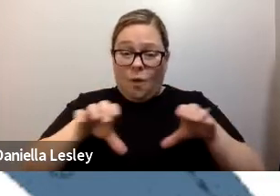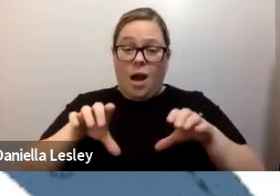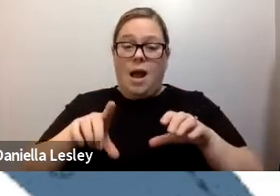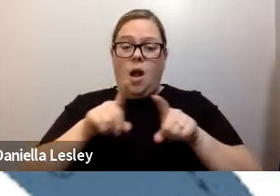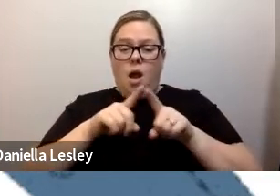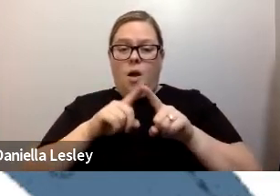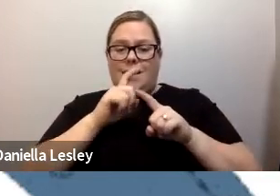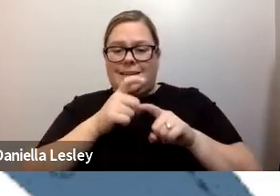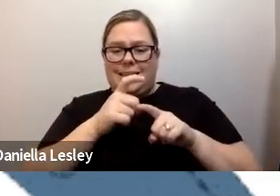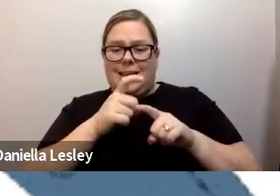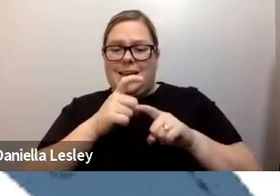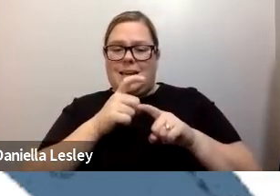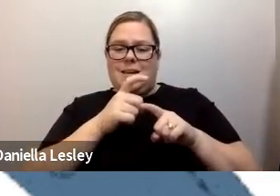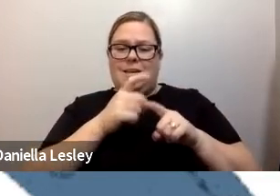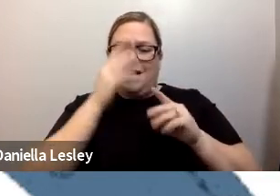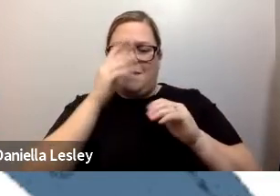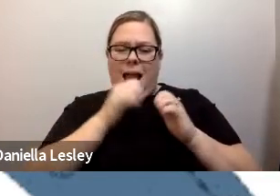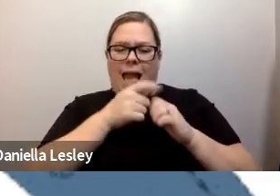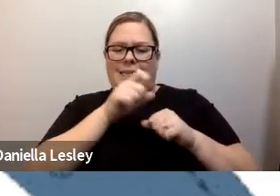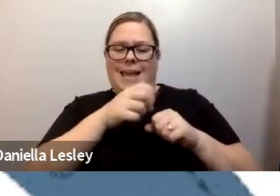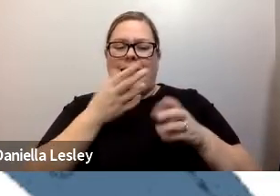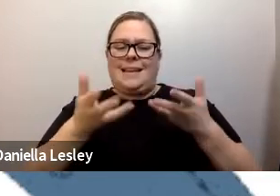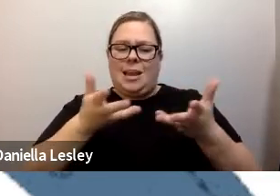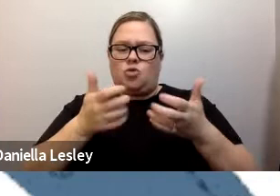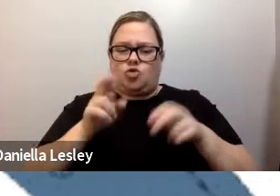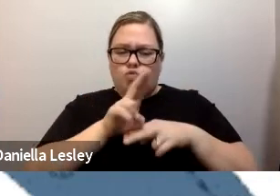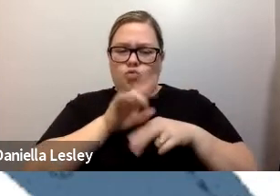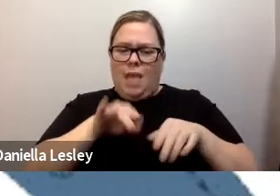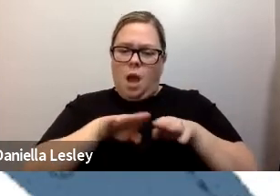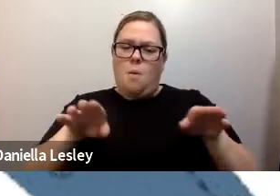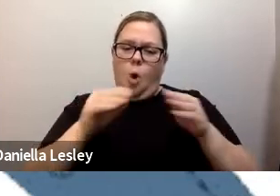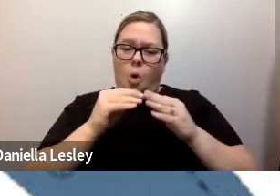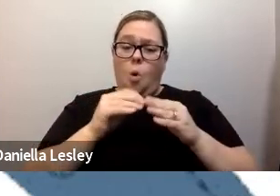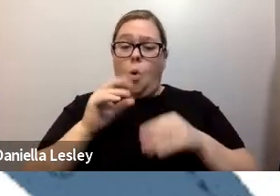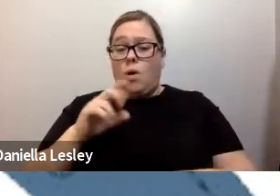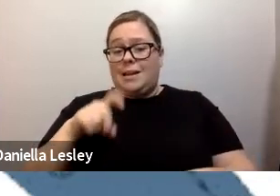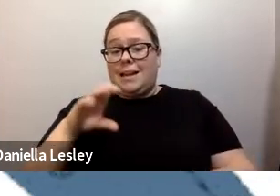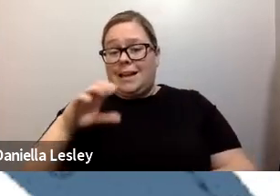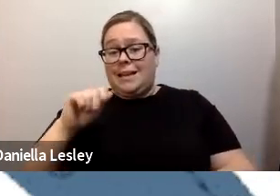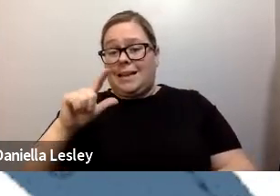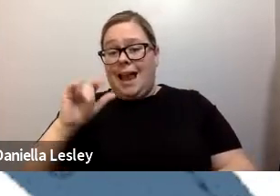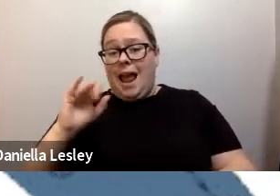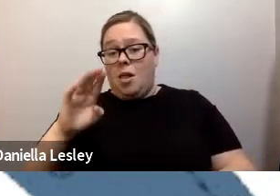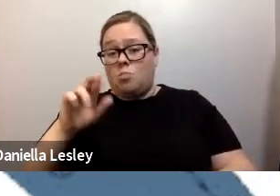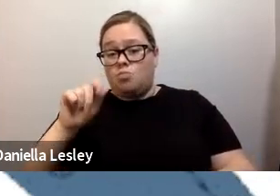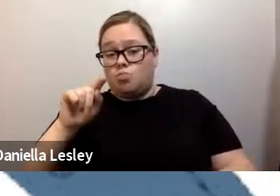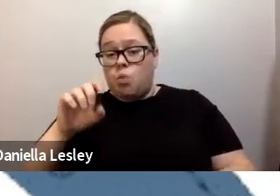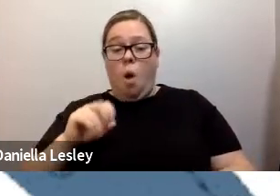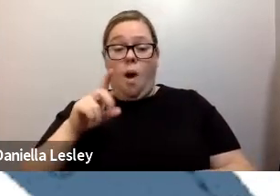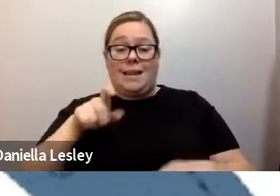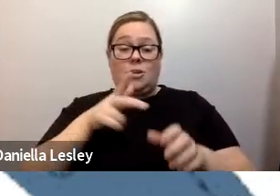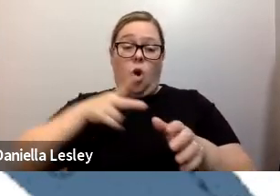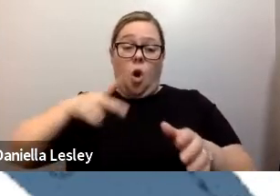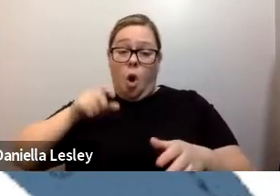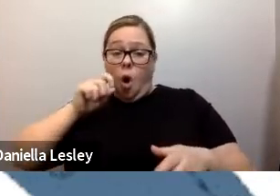they need to interact with the board more, whether it be in a calibration mode, or if they need to get off the